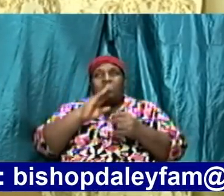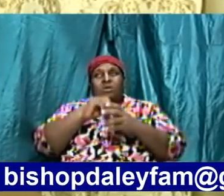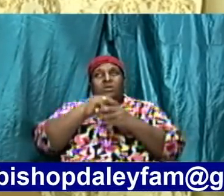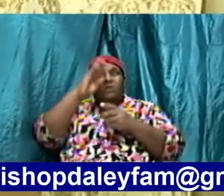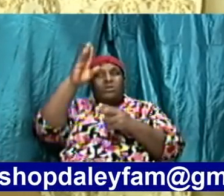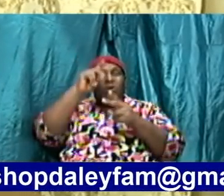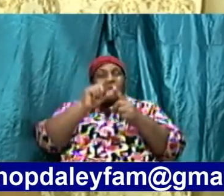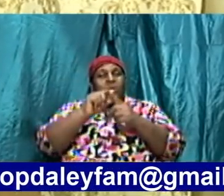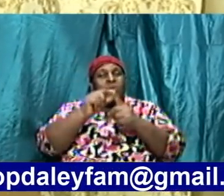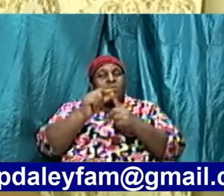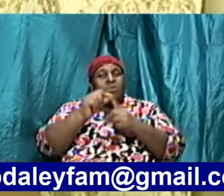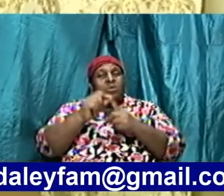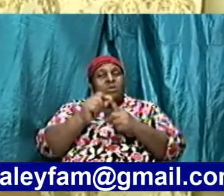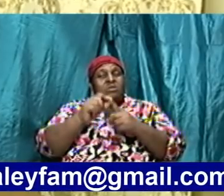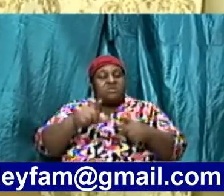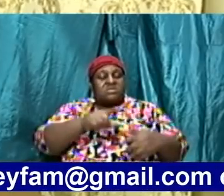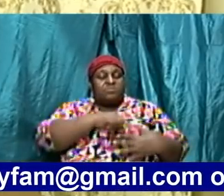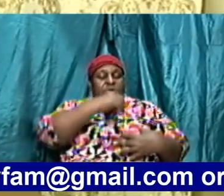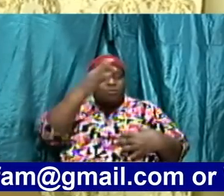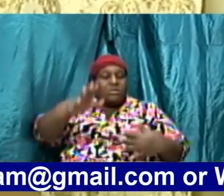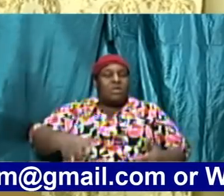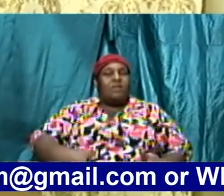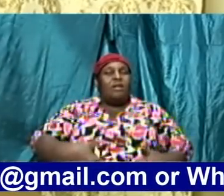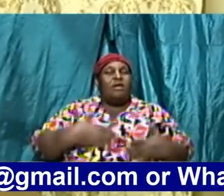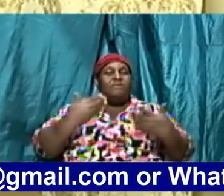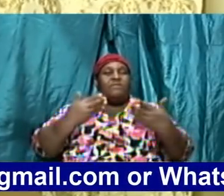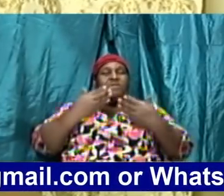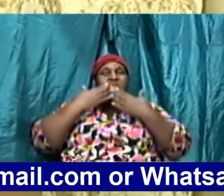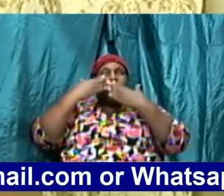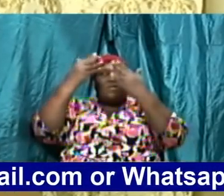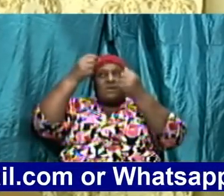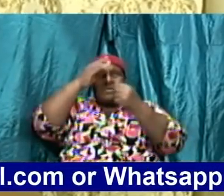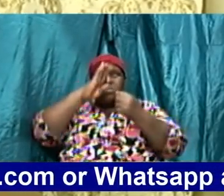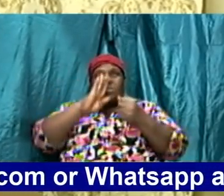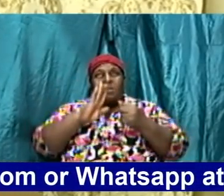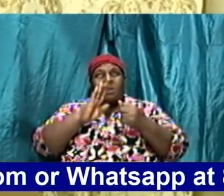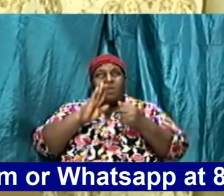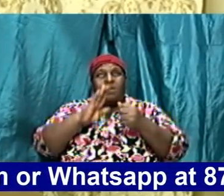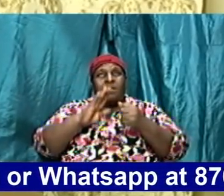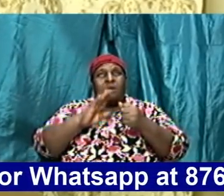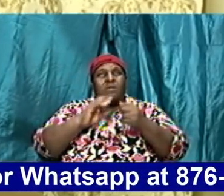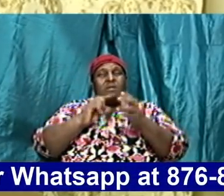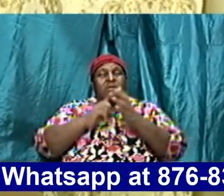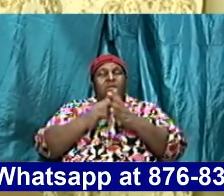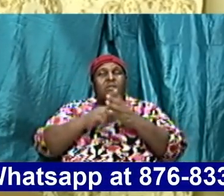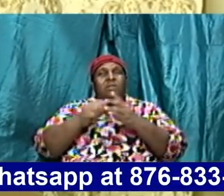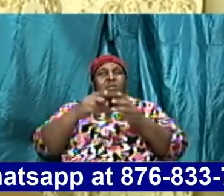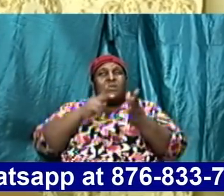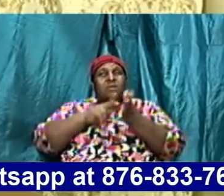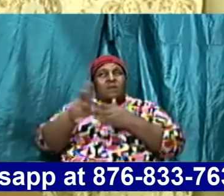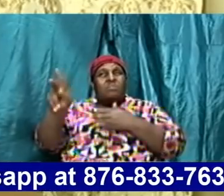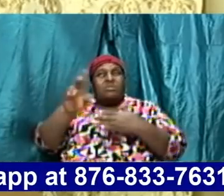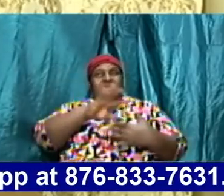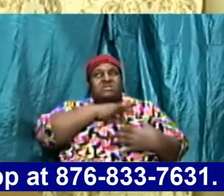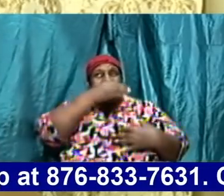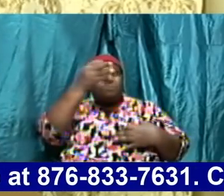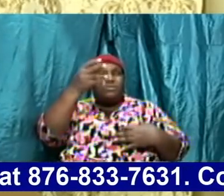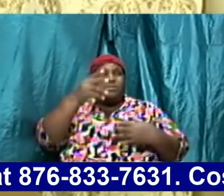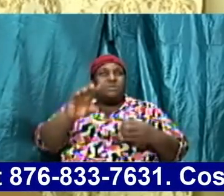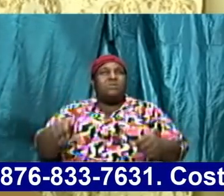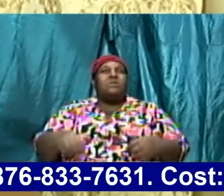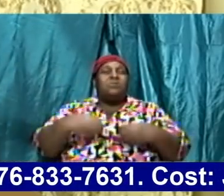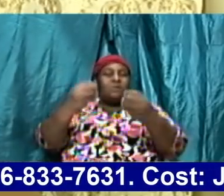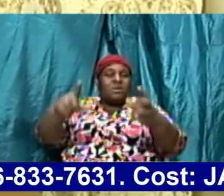word there is spirit and there is life. We thank you, God, that we know that this letter killeth, but the spirit gives life. We thank